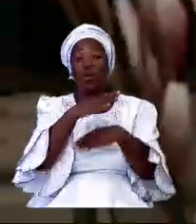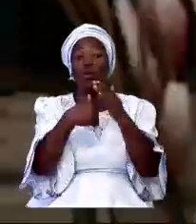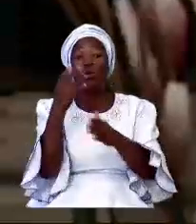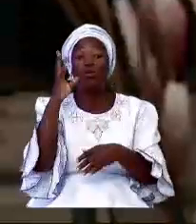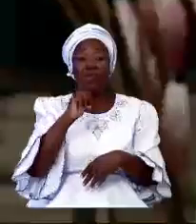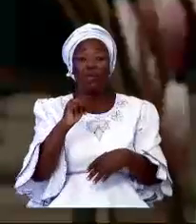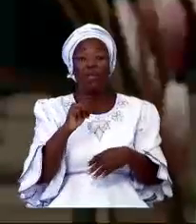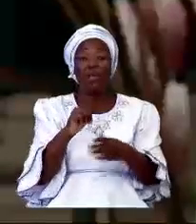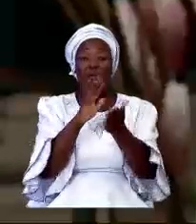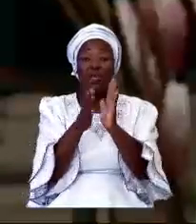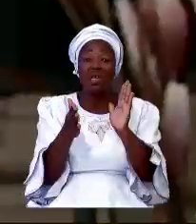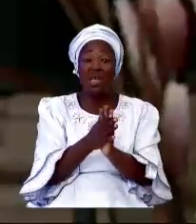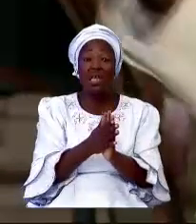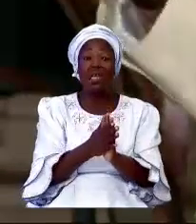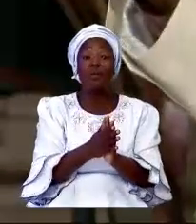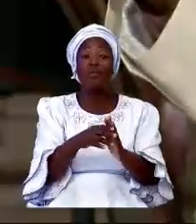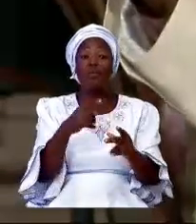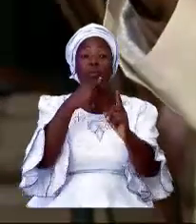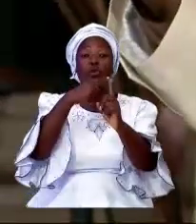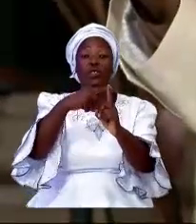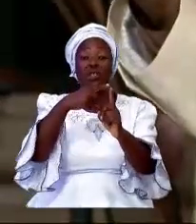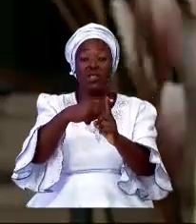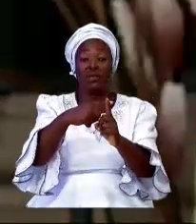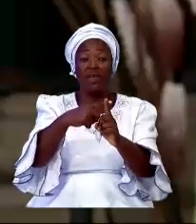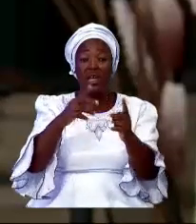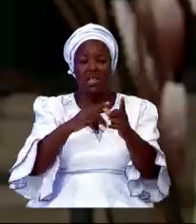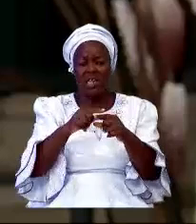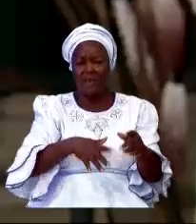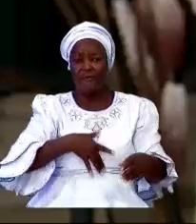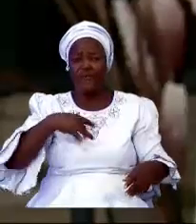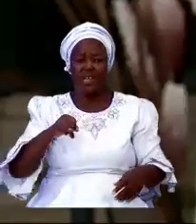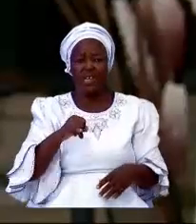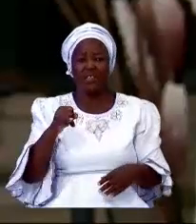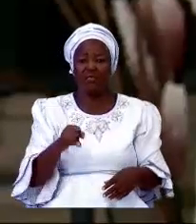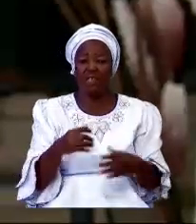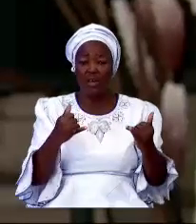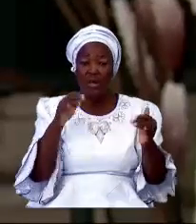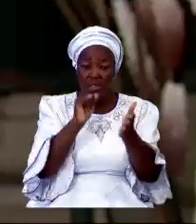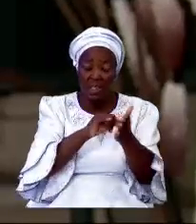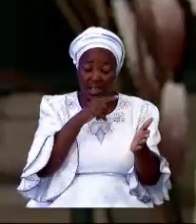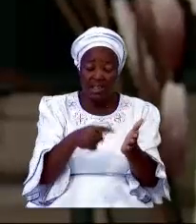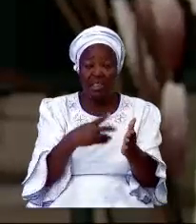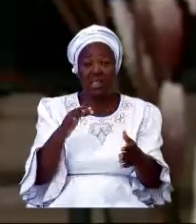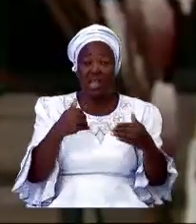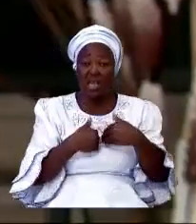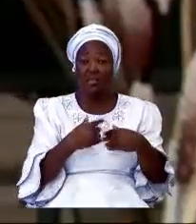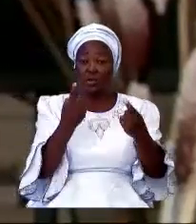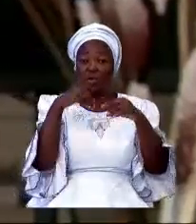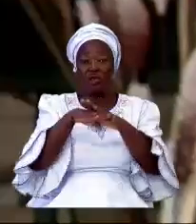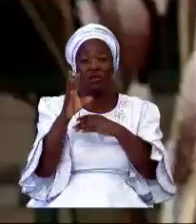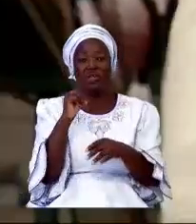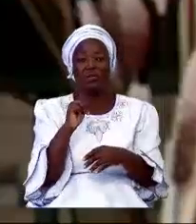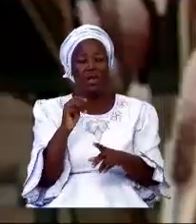children caught it. And they all became positive. And they were feeling